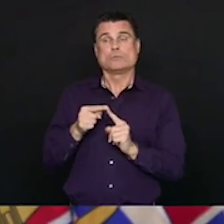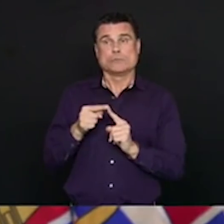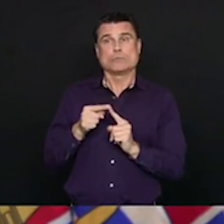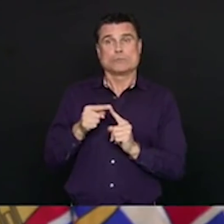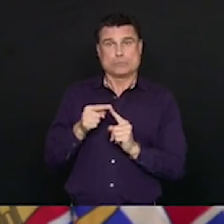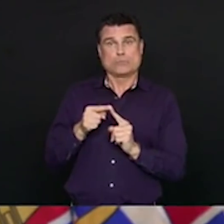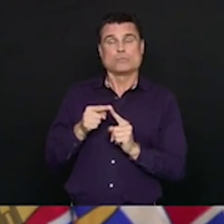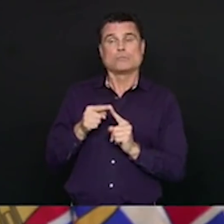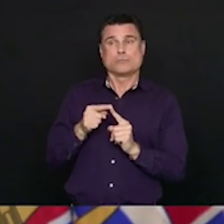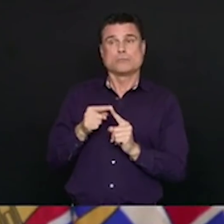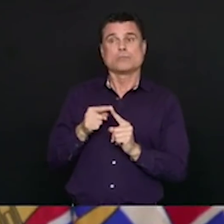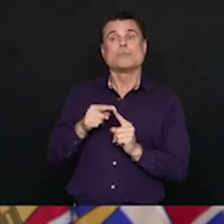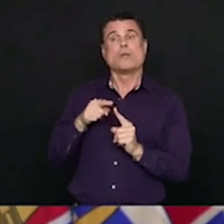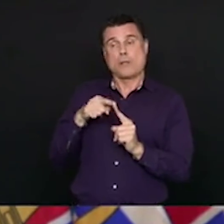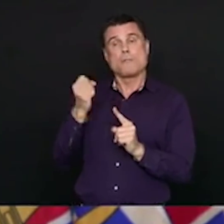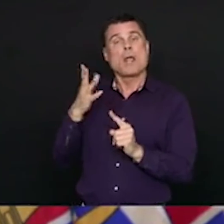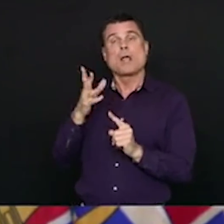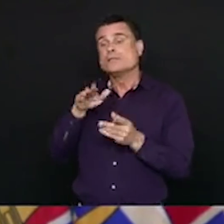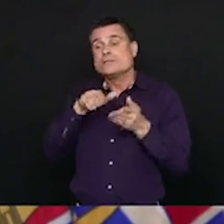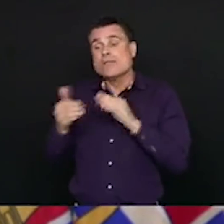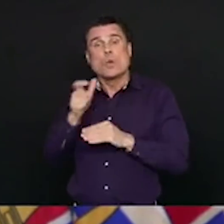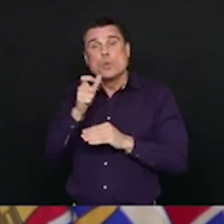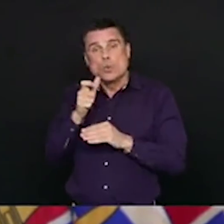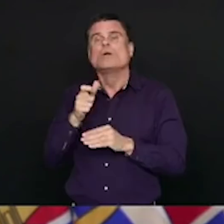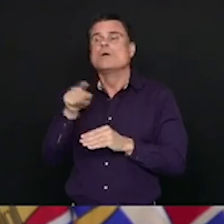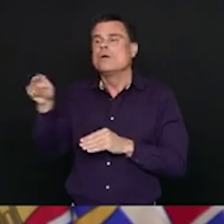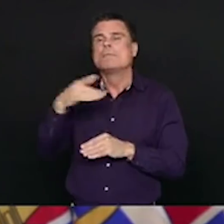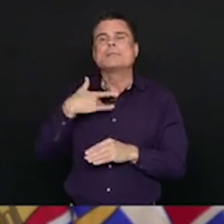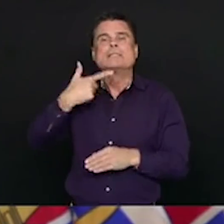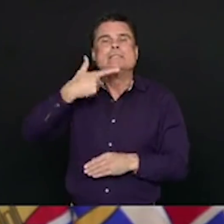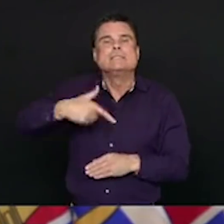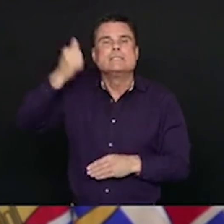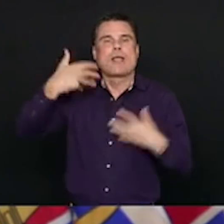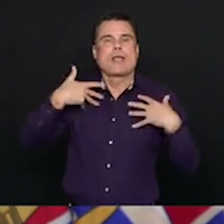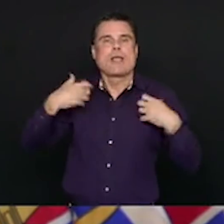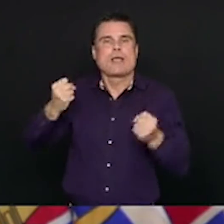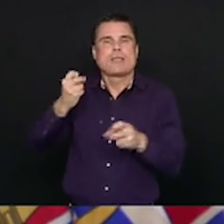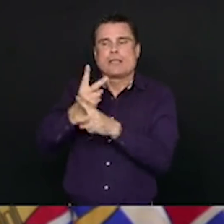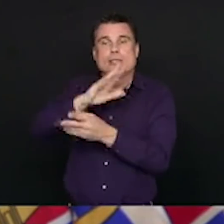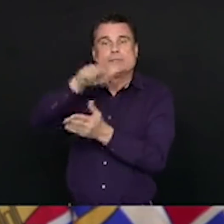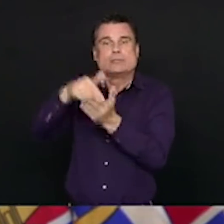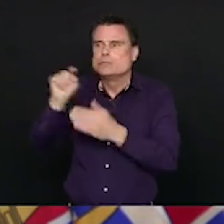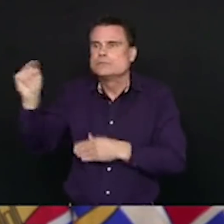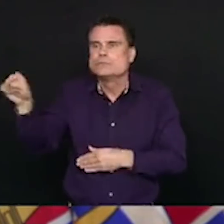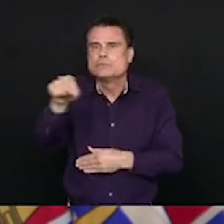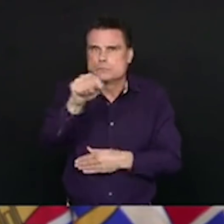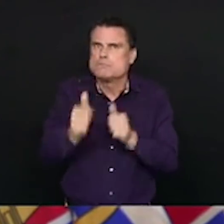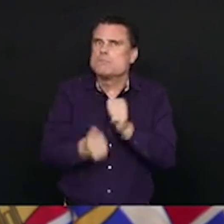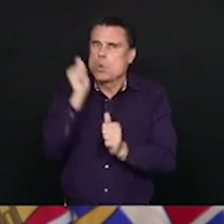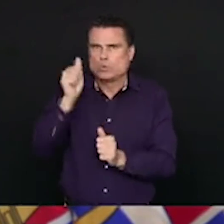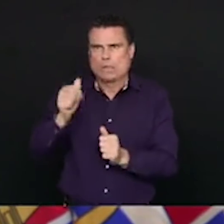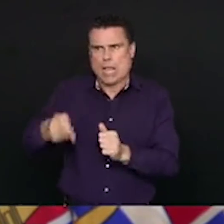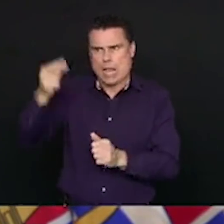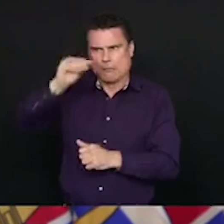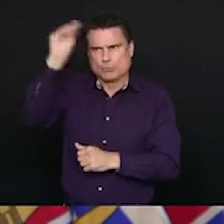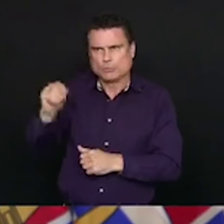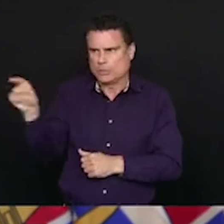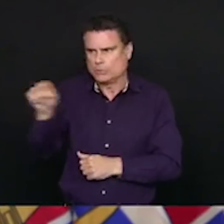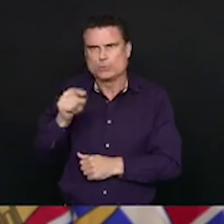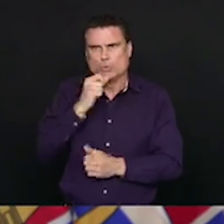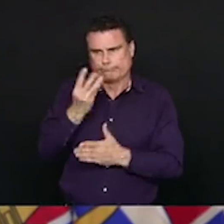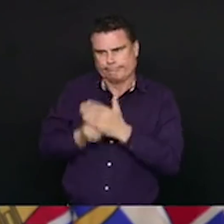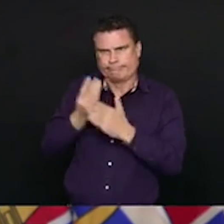doesn't reflect the general transmission of this virus in our community. So I just